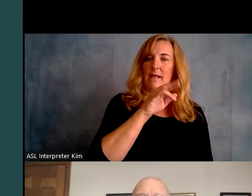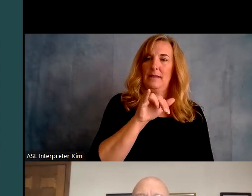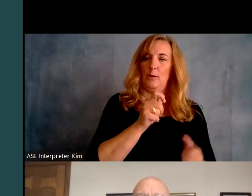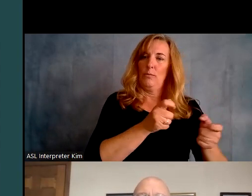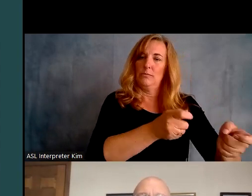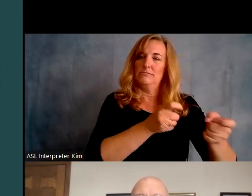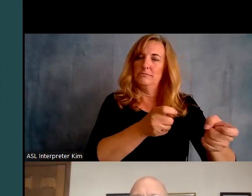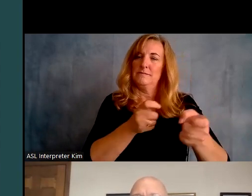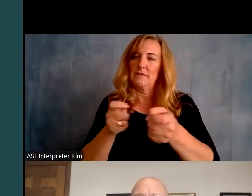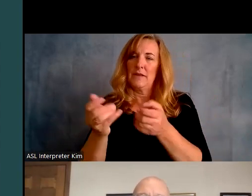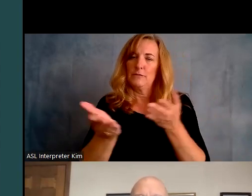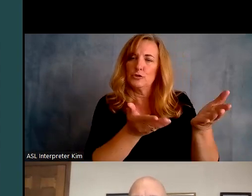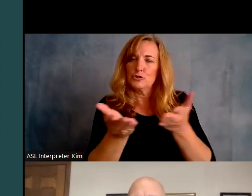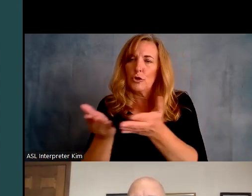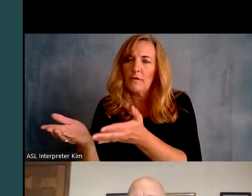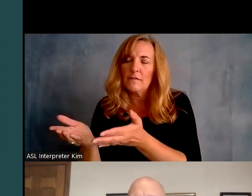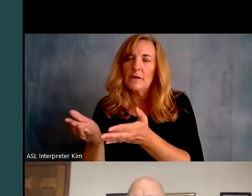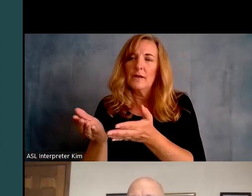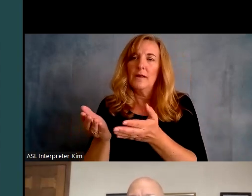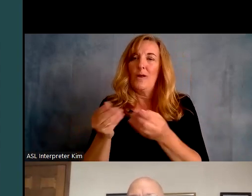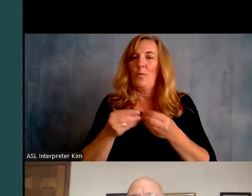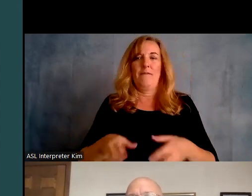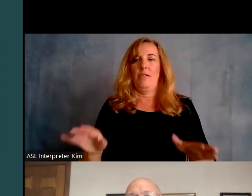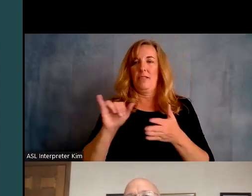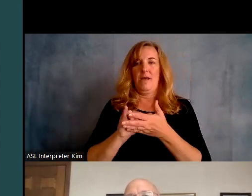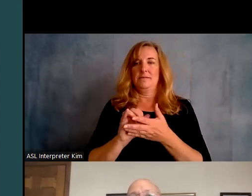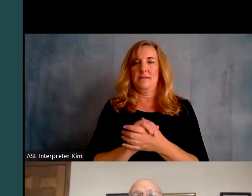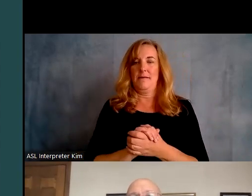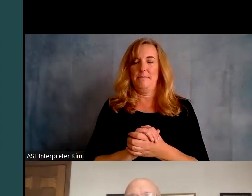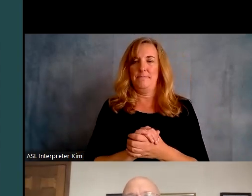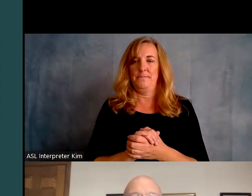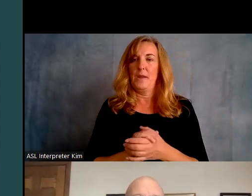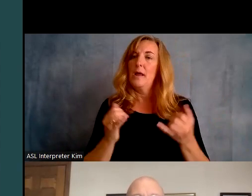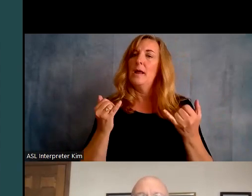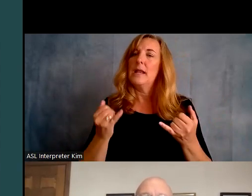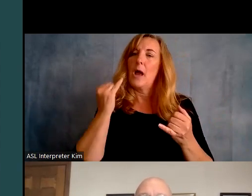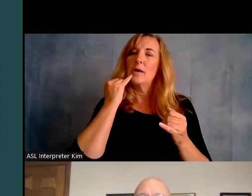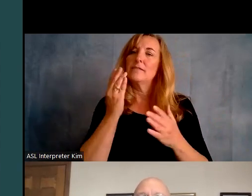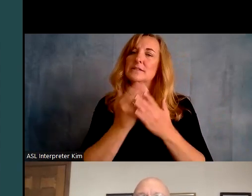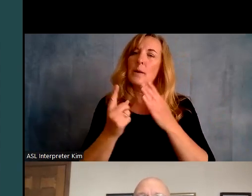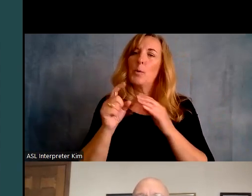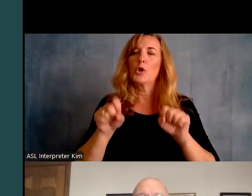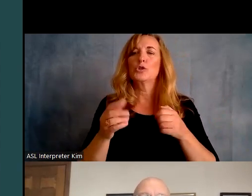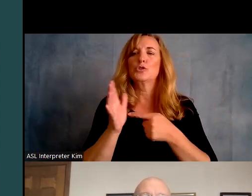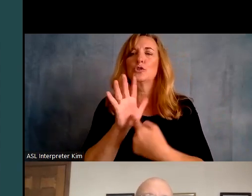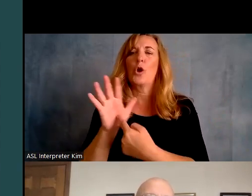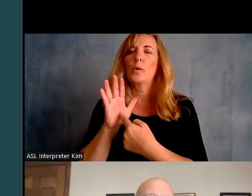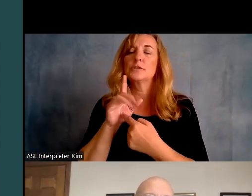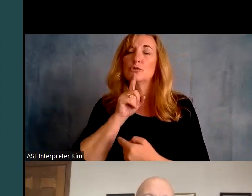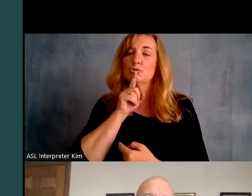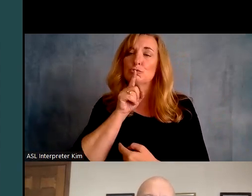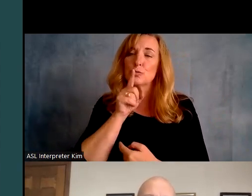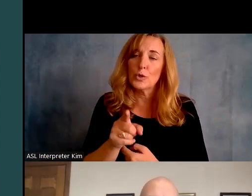that, and it's become instrumentalized. If only someone could show us what true hospitality is about, and that's the